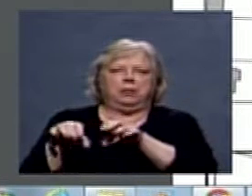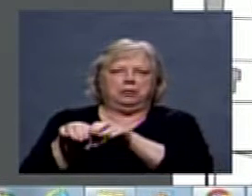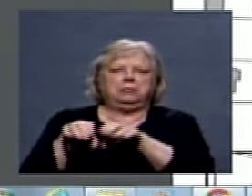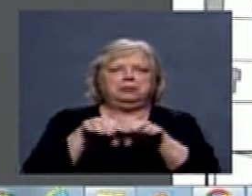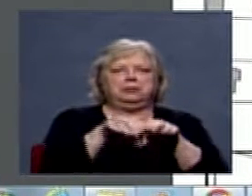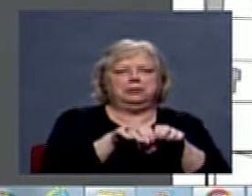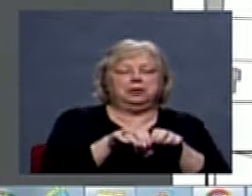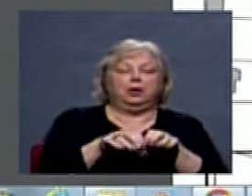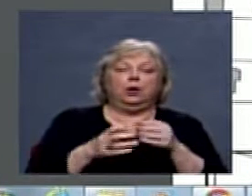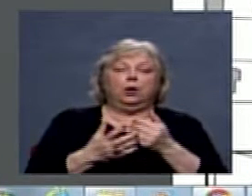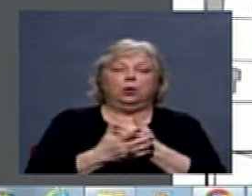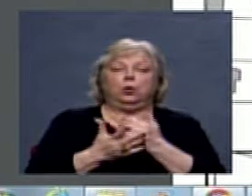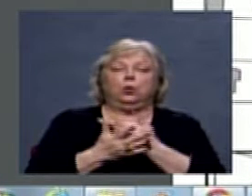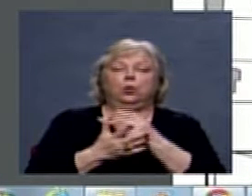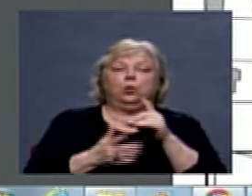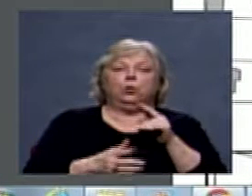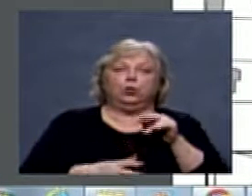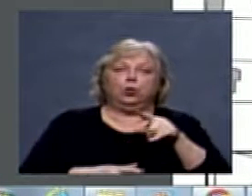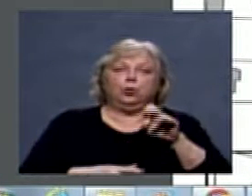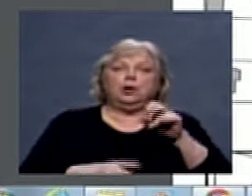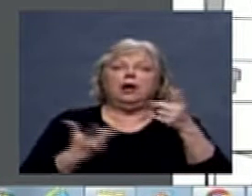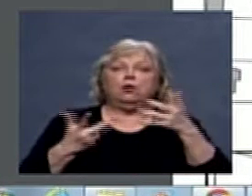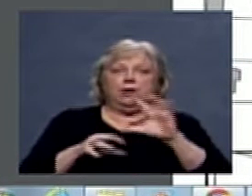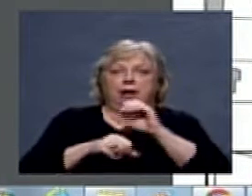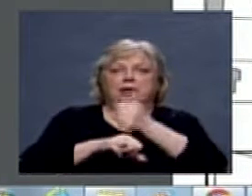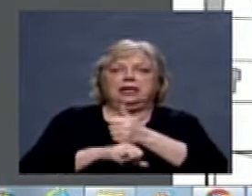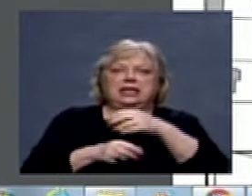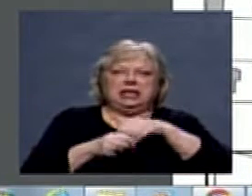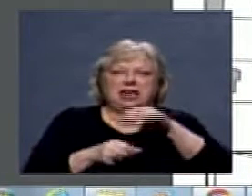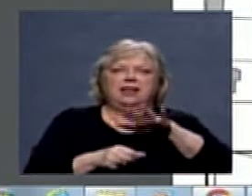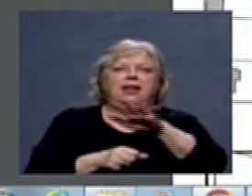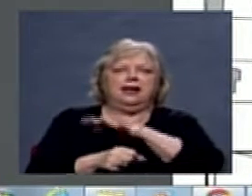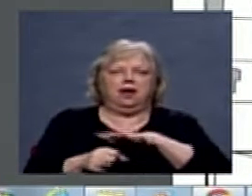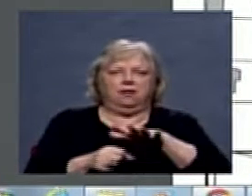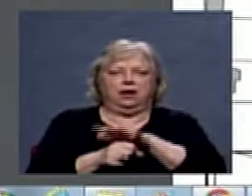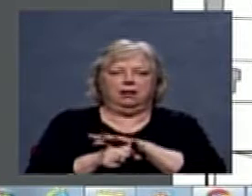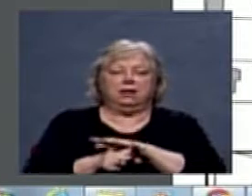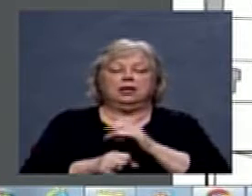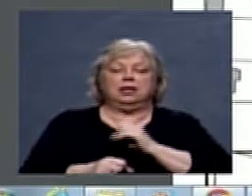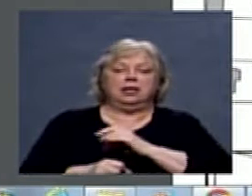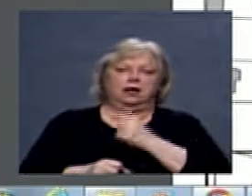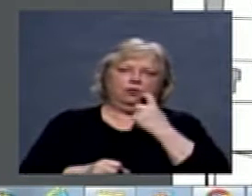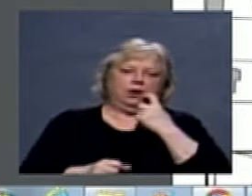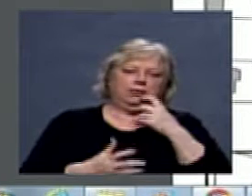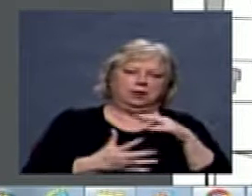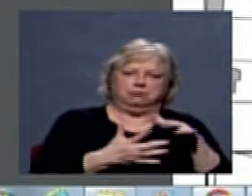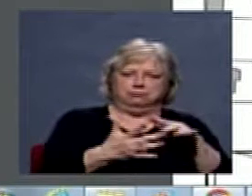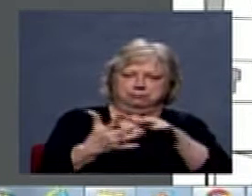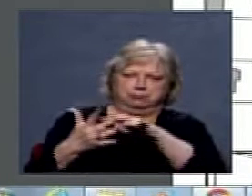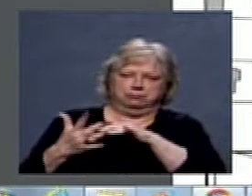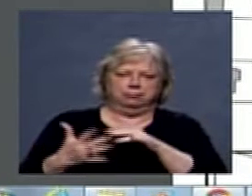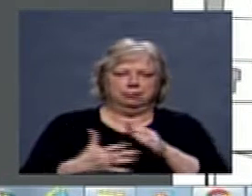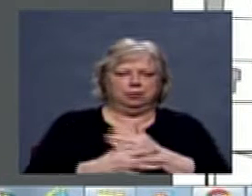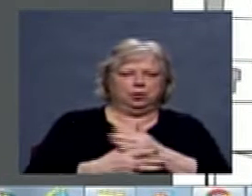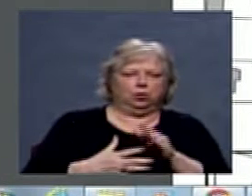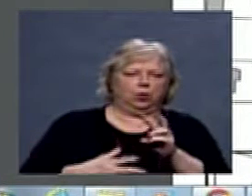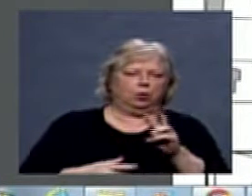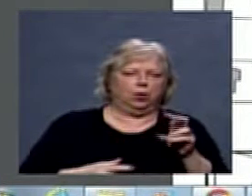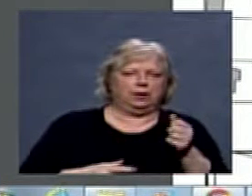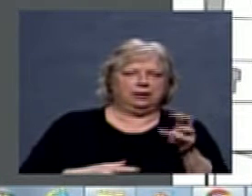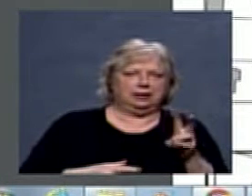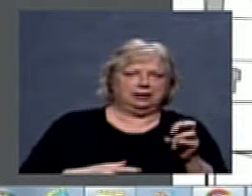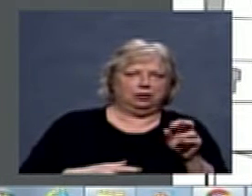structures have been recently developed within this neighborhood. Staff recently conducted a survey of the neighborhood between West